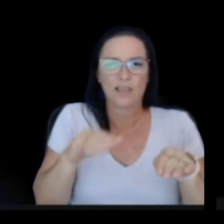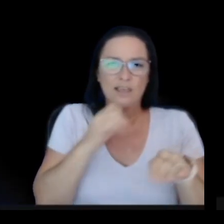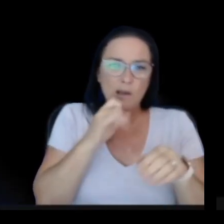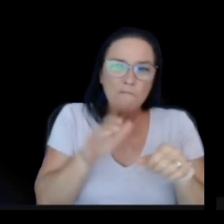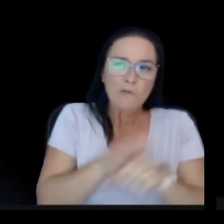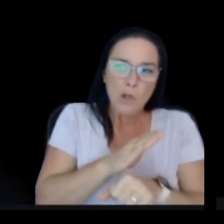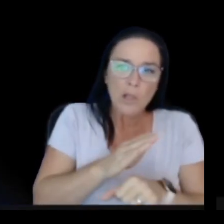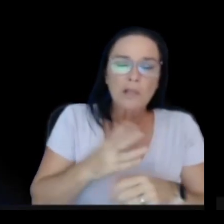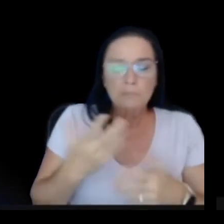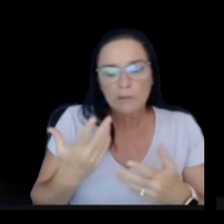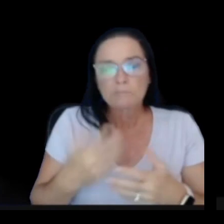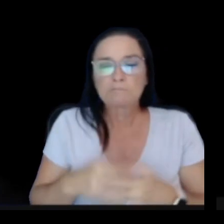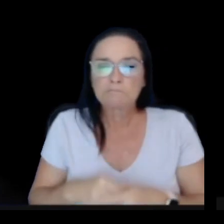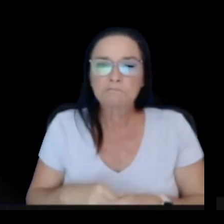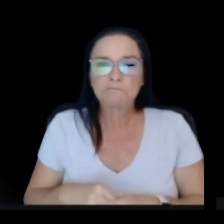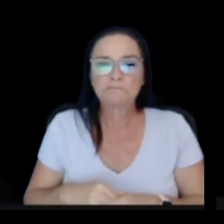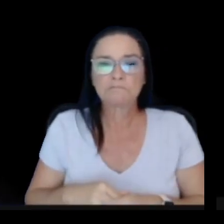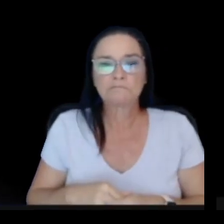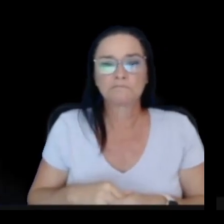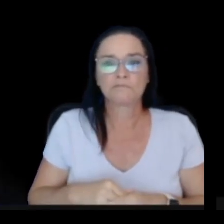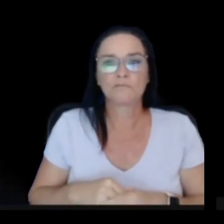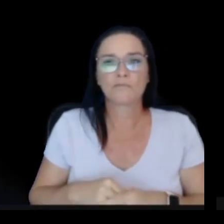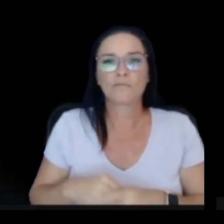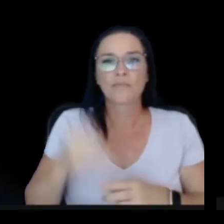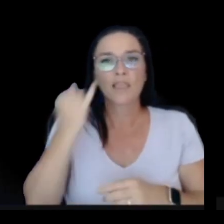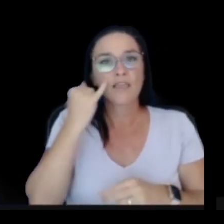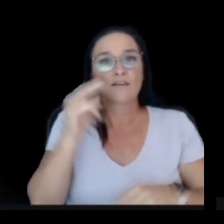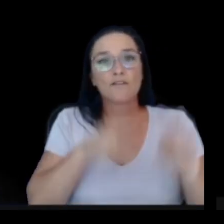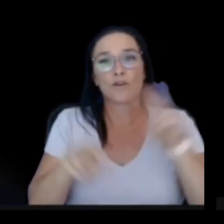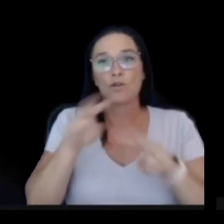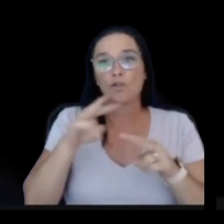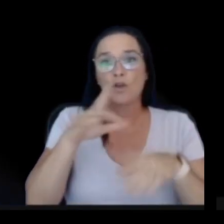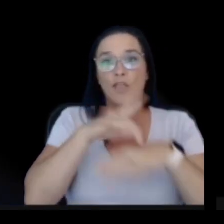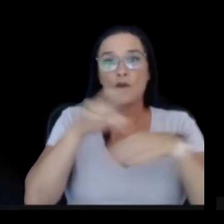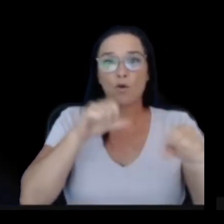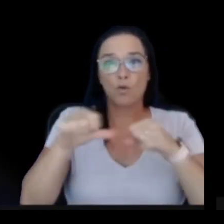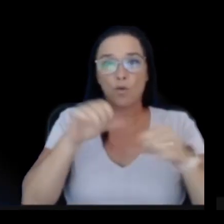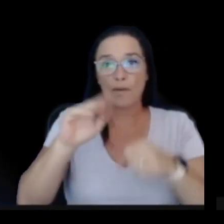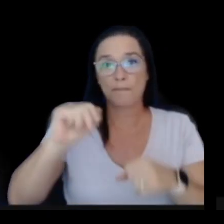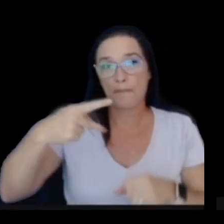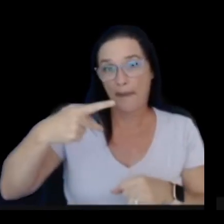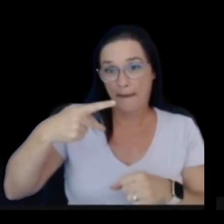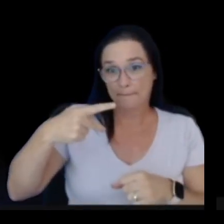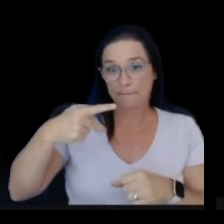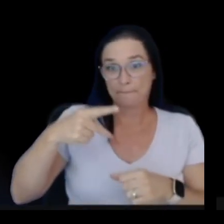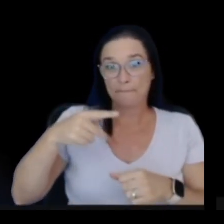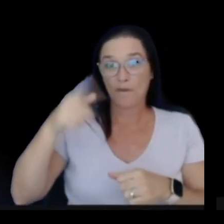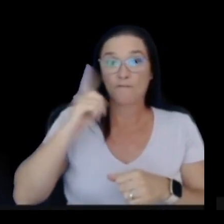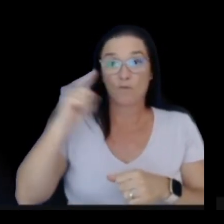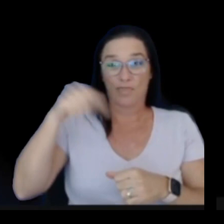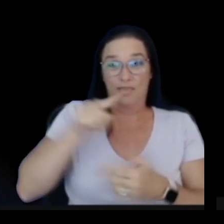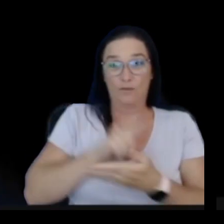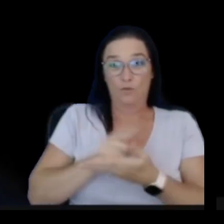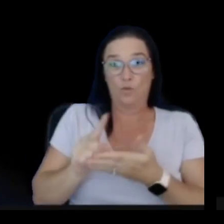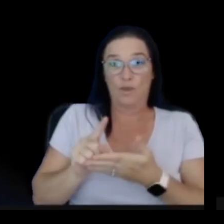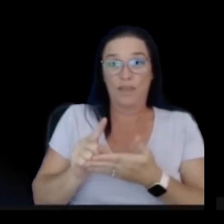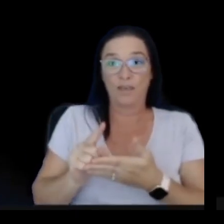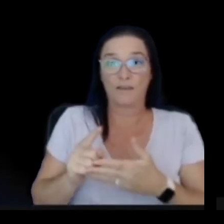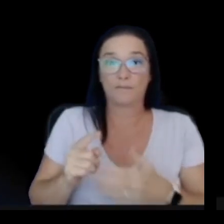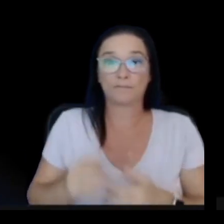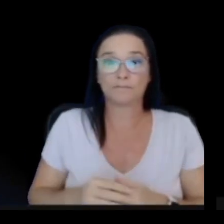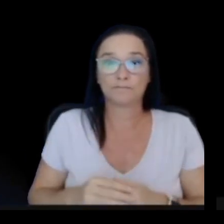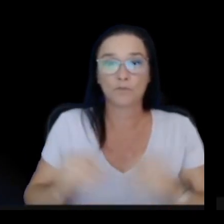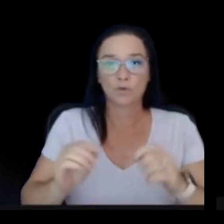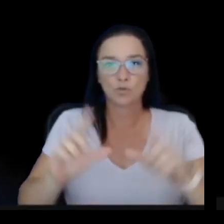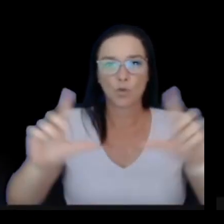quite. If you look at the earthquake map this week, here it is, our activity. I'll zoom it in. This